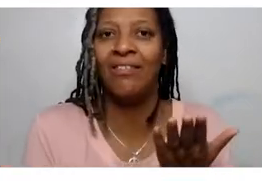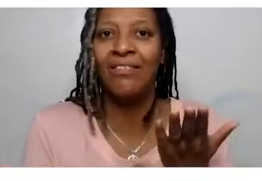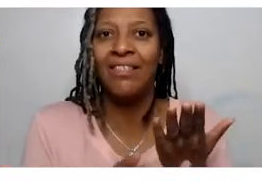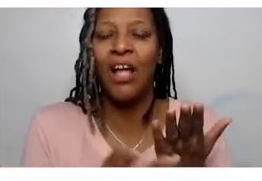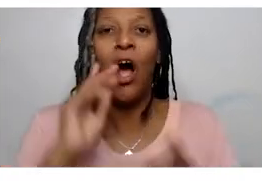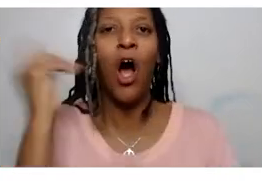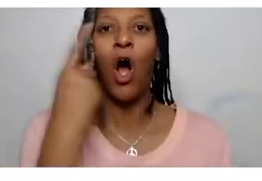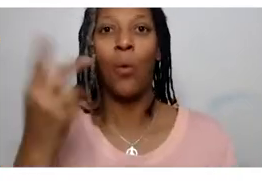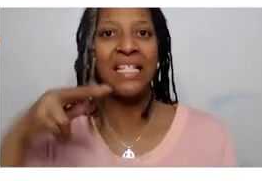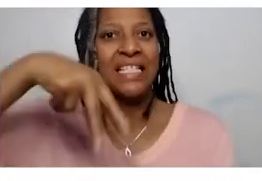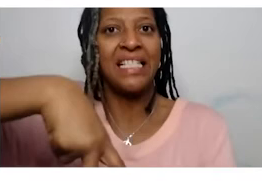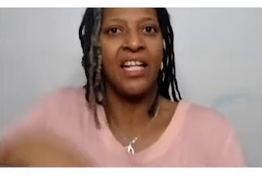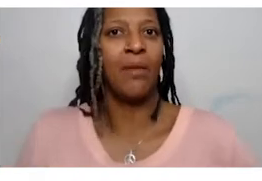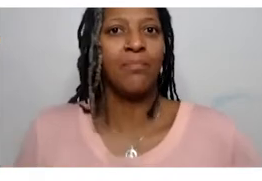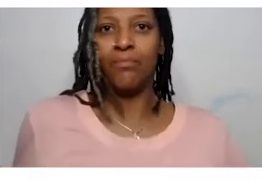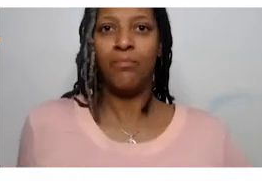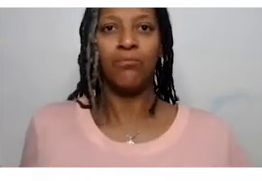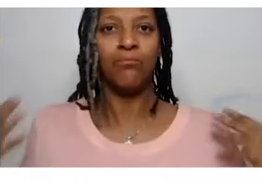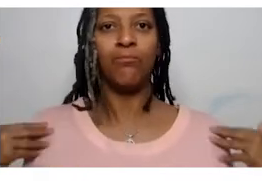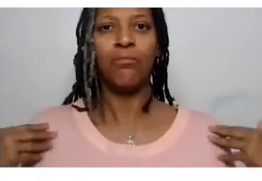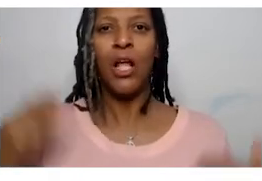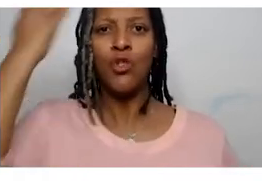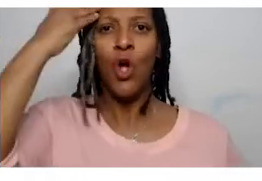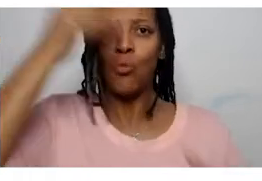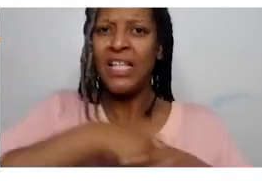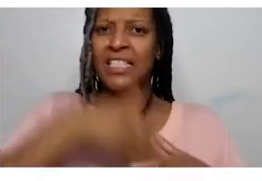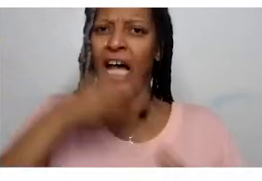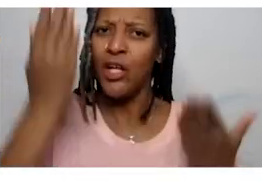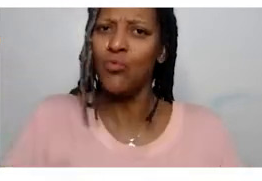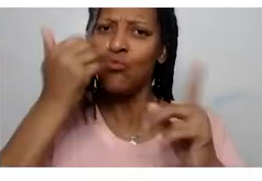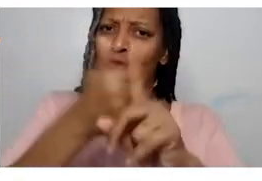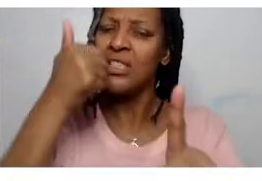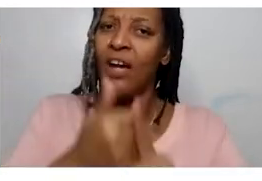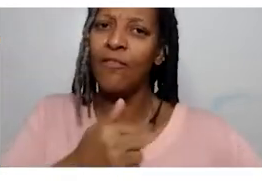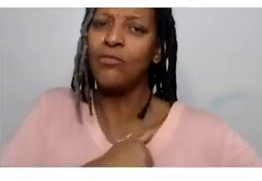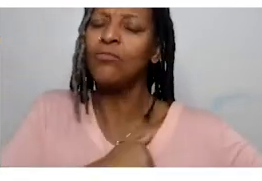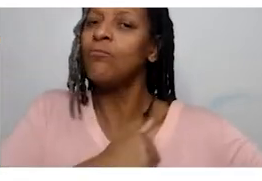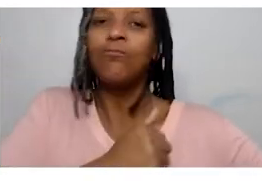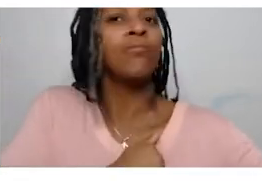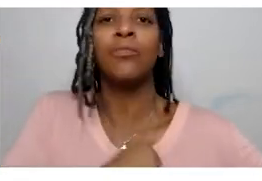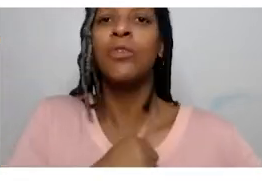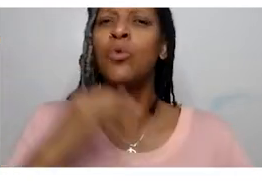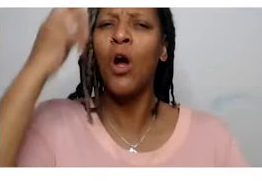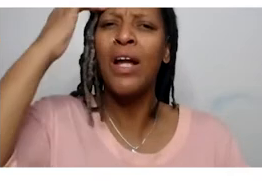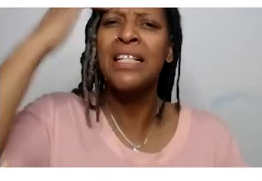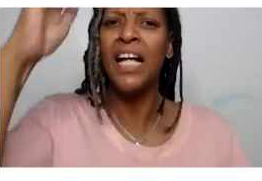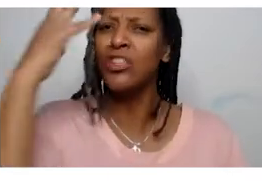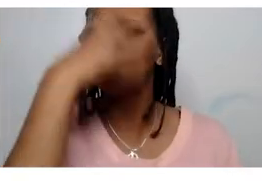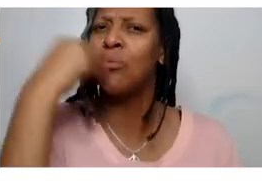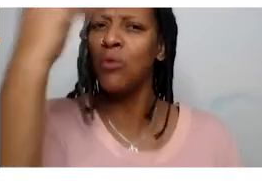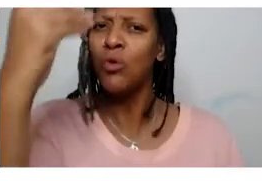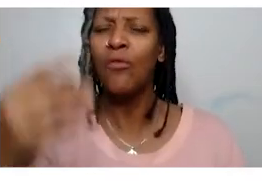back and be proud, and you are a warrior. Always know that you are intelligent, beautiful, bright, and you have a future. You